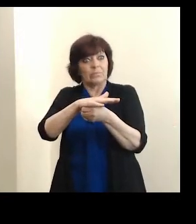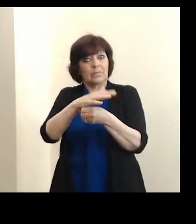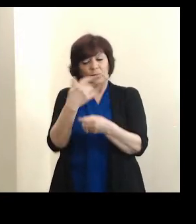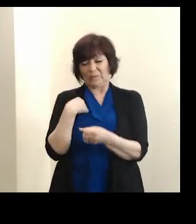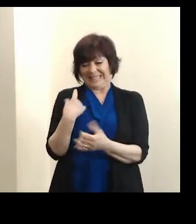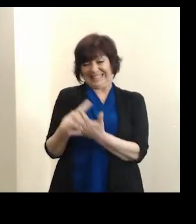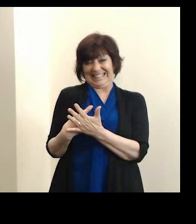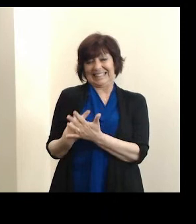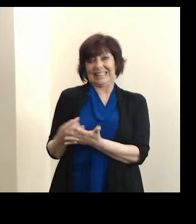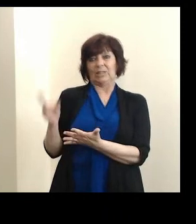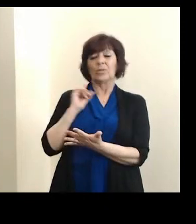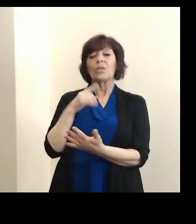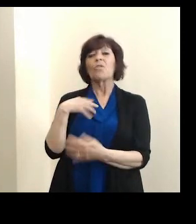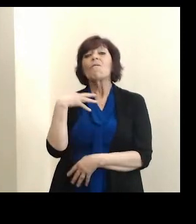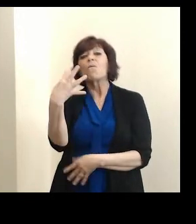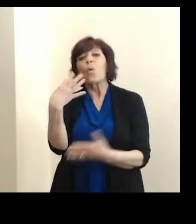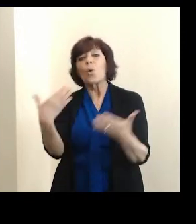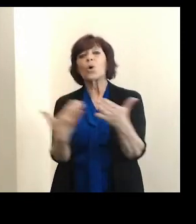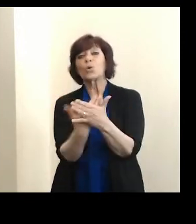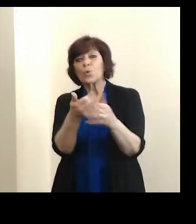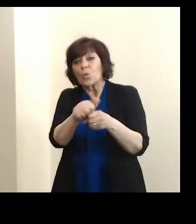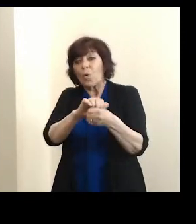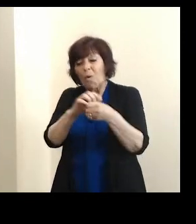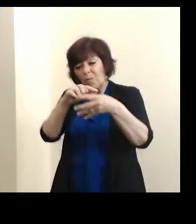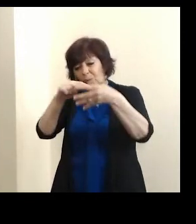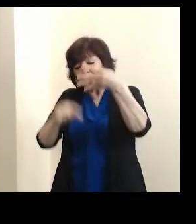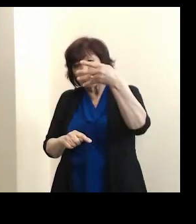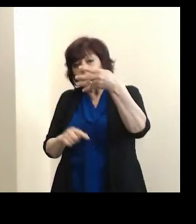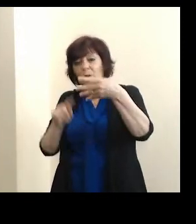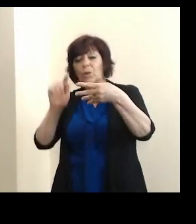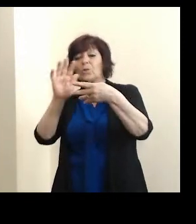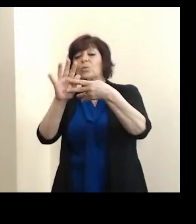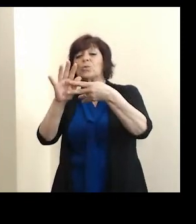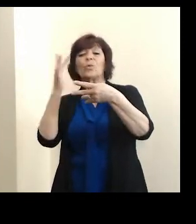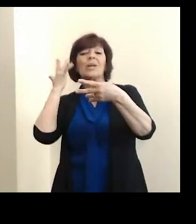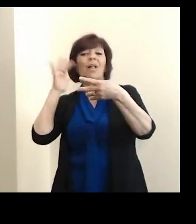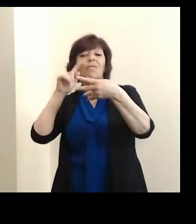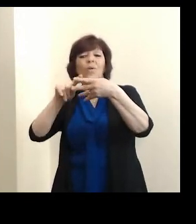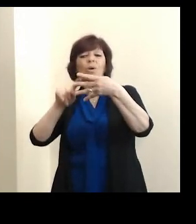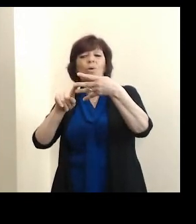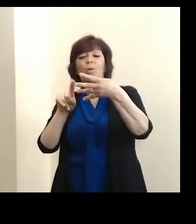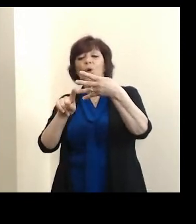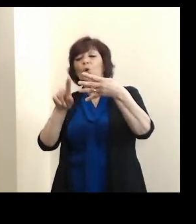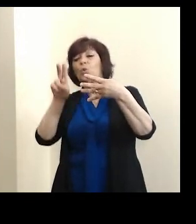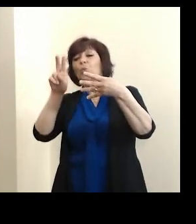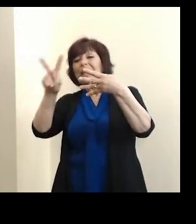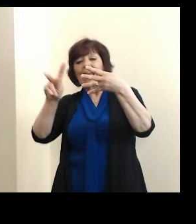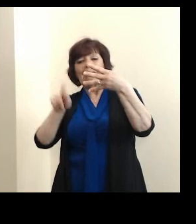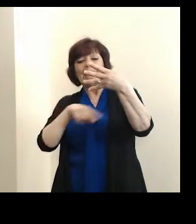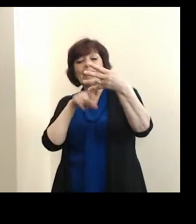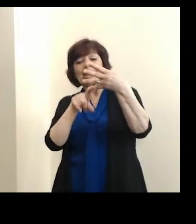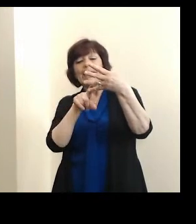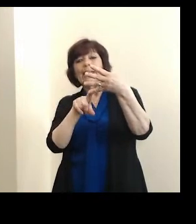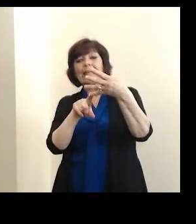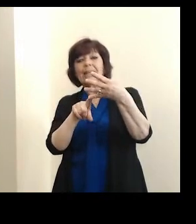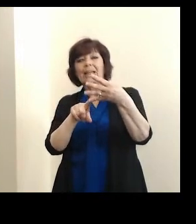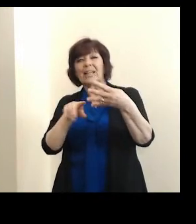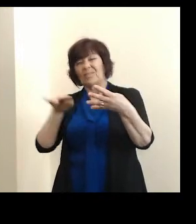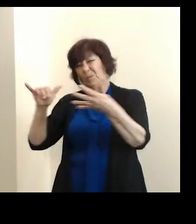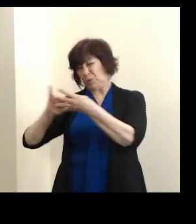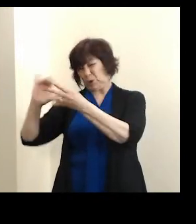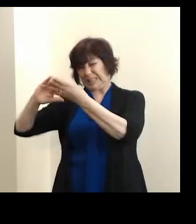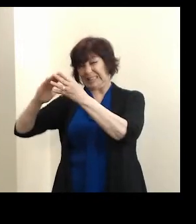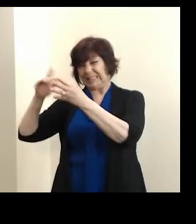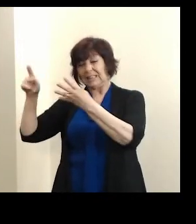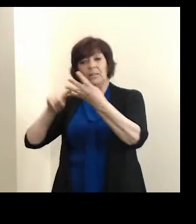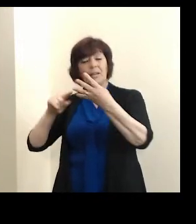week. 4 variants that we know of, 2 Californian, 1 the UK, and the 4th, a New York City-based one,